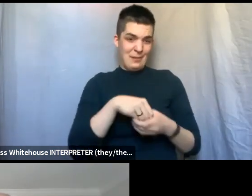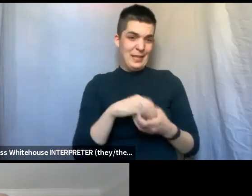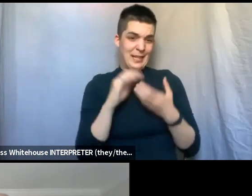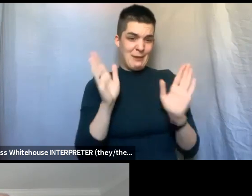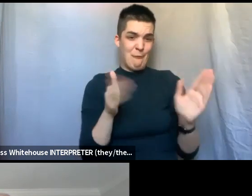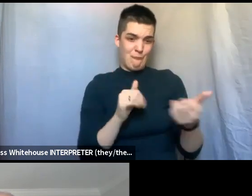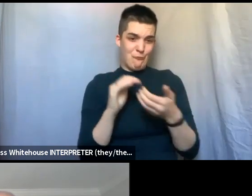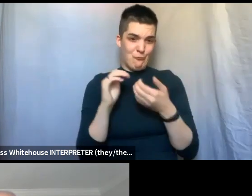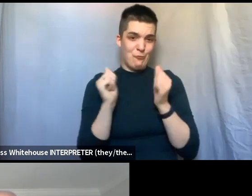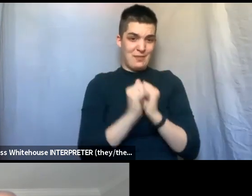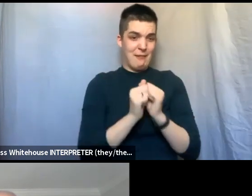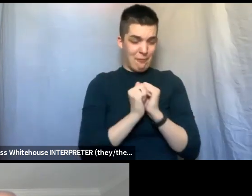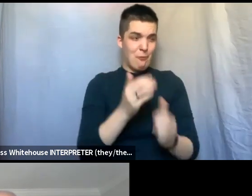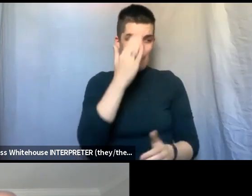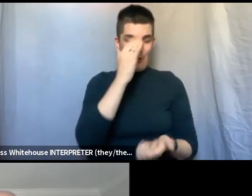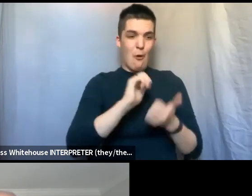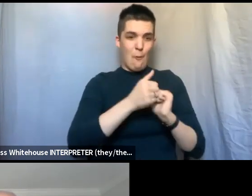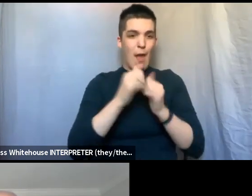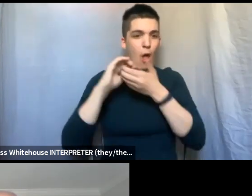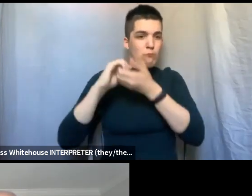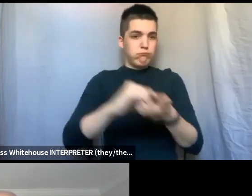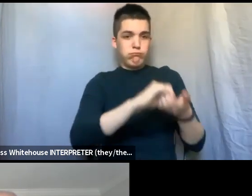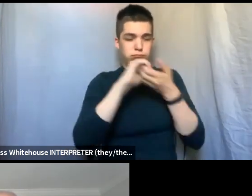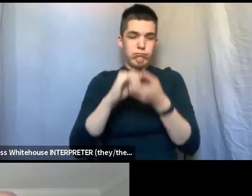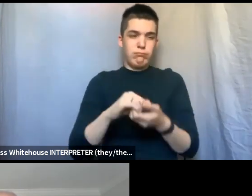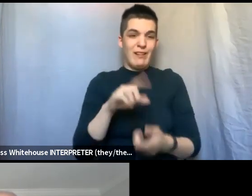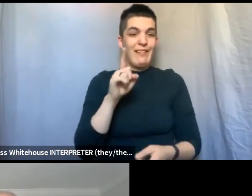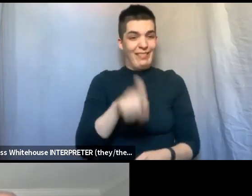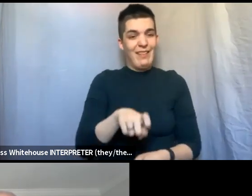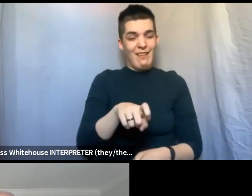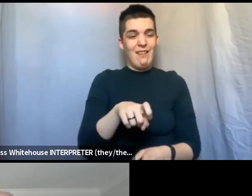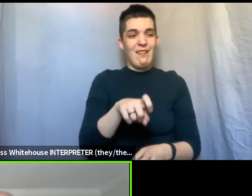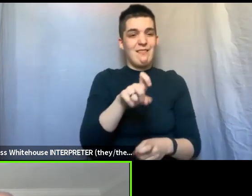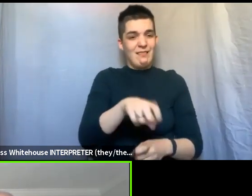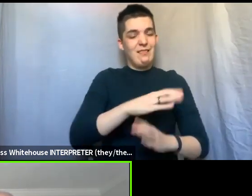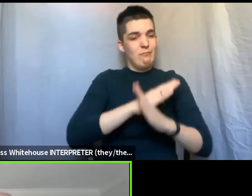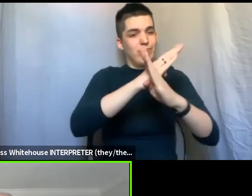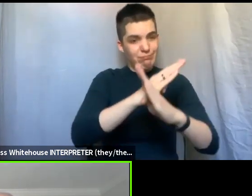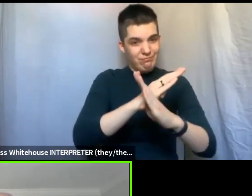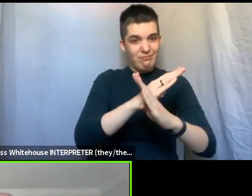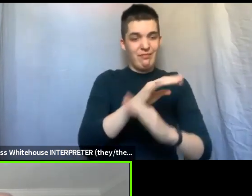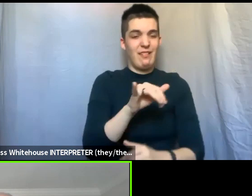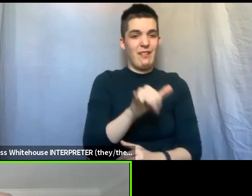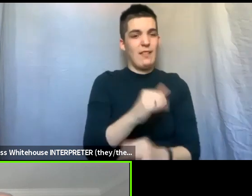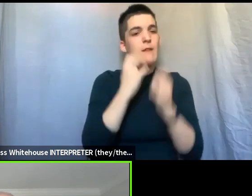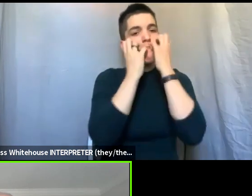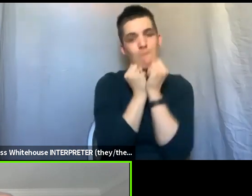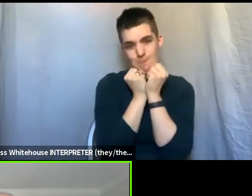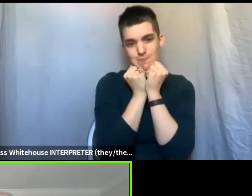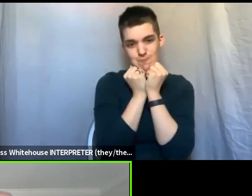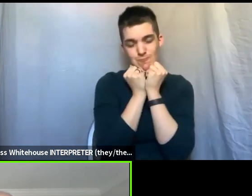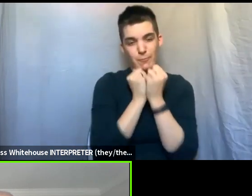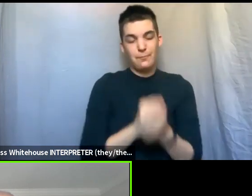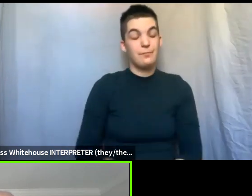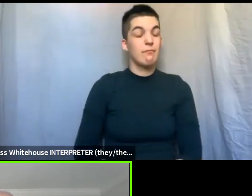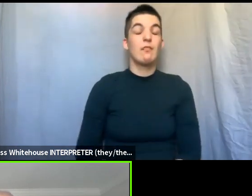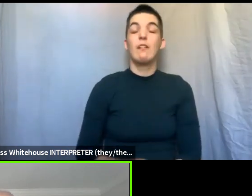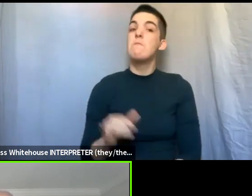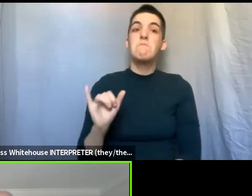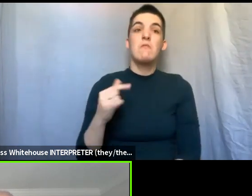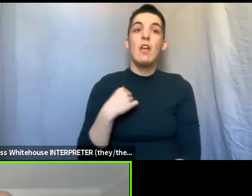that happen. And we need to protect that. Yeah, and I just like to go beyond